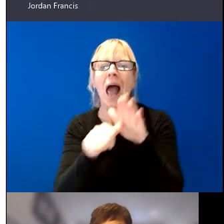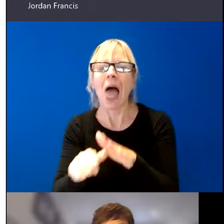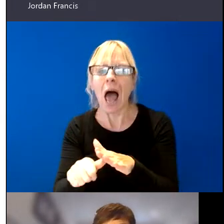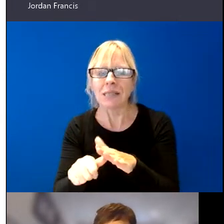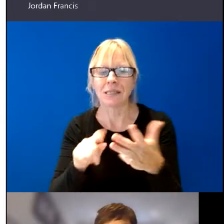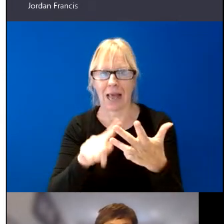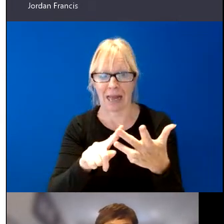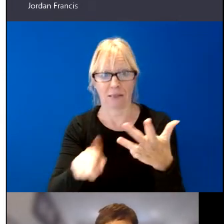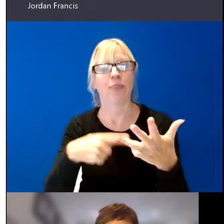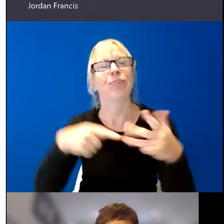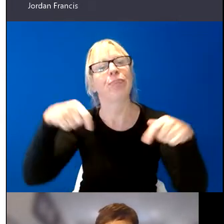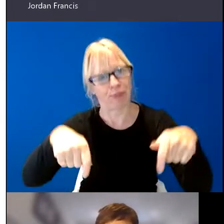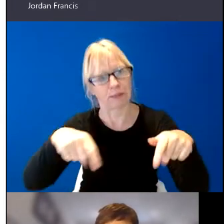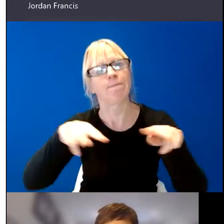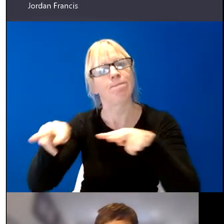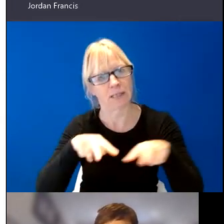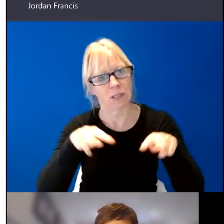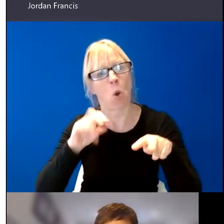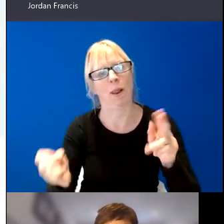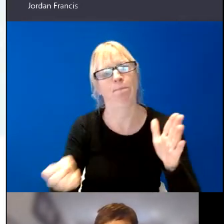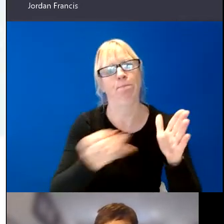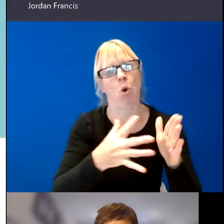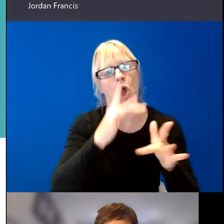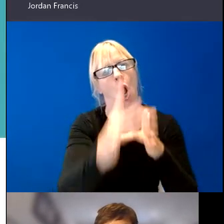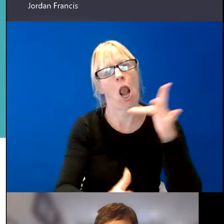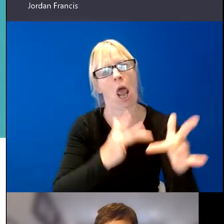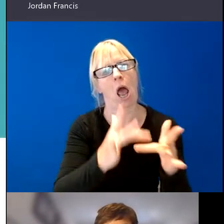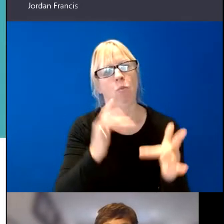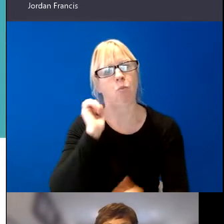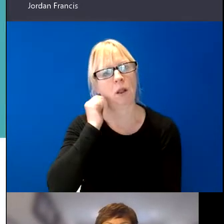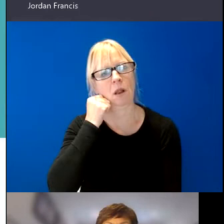and also available online.